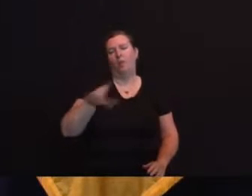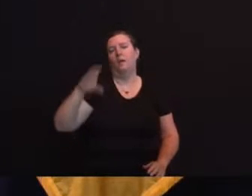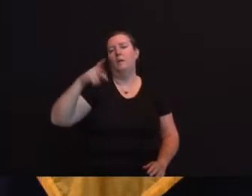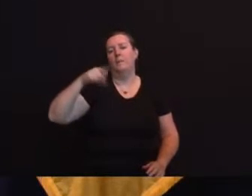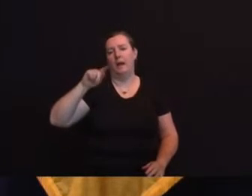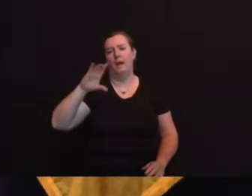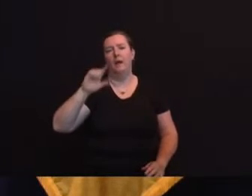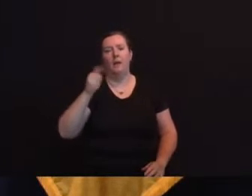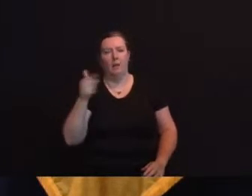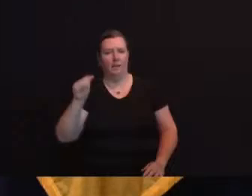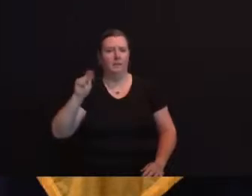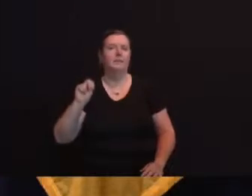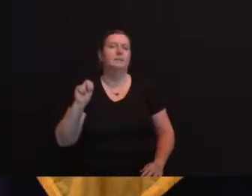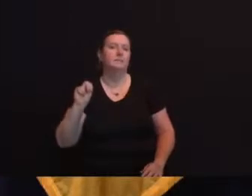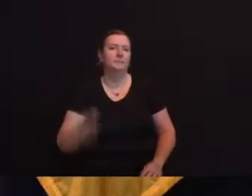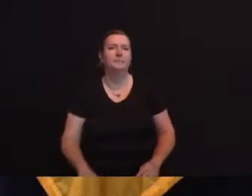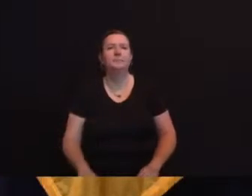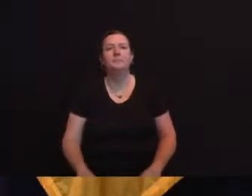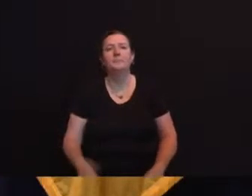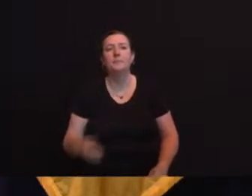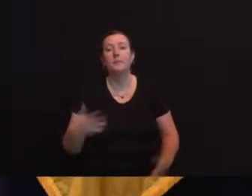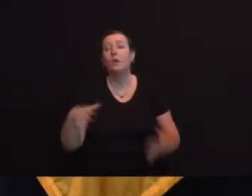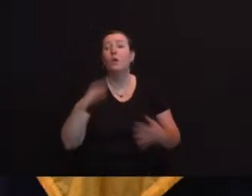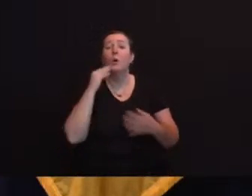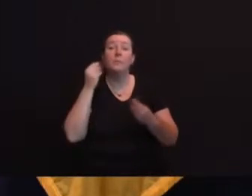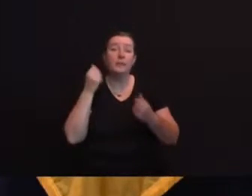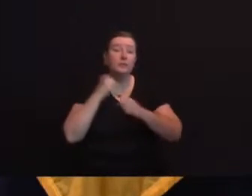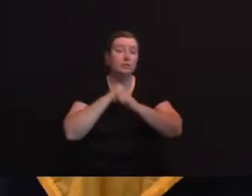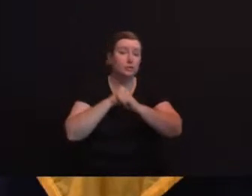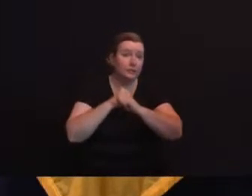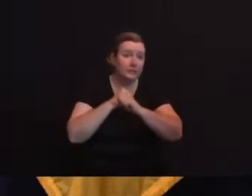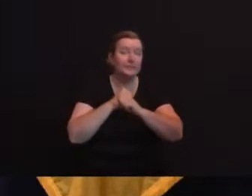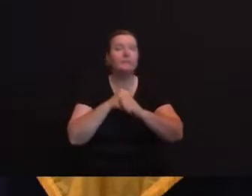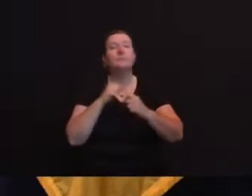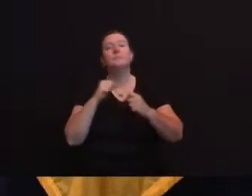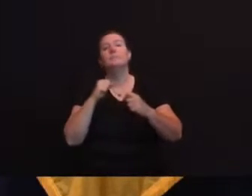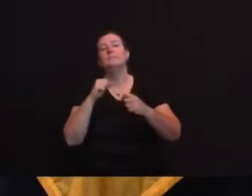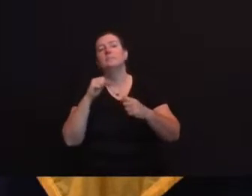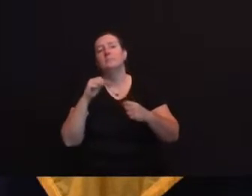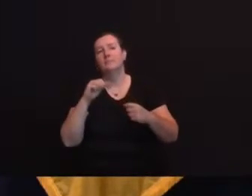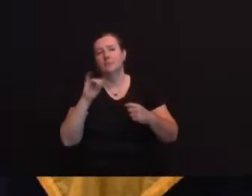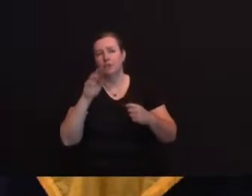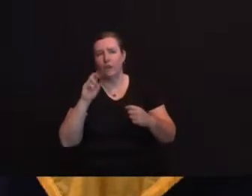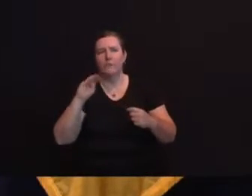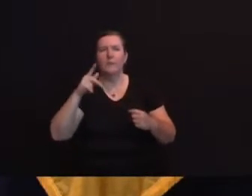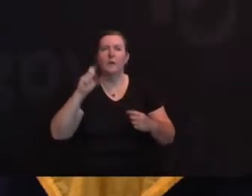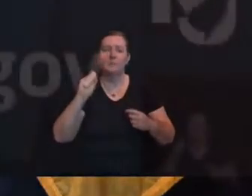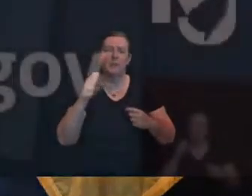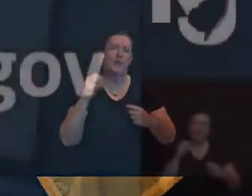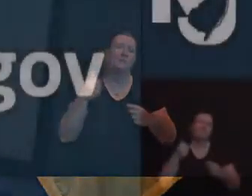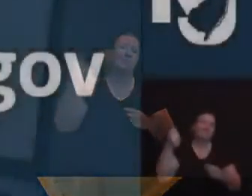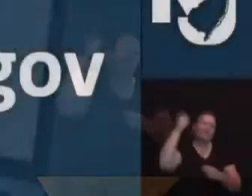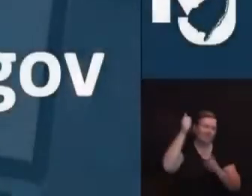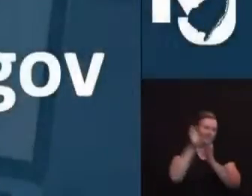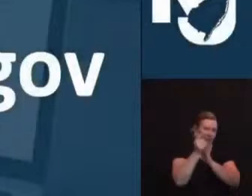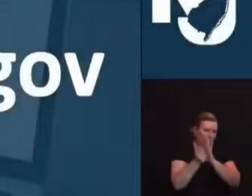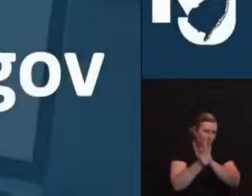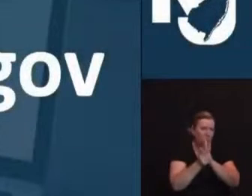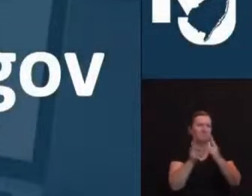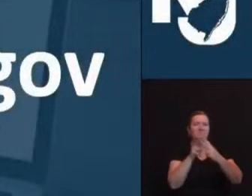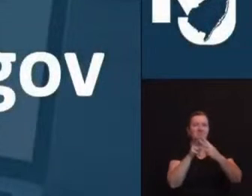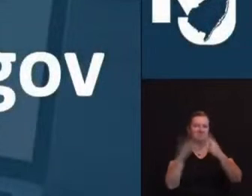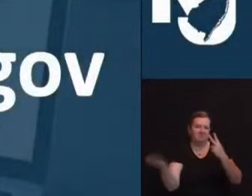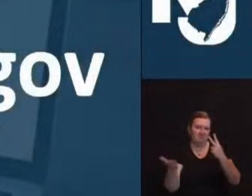Preparedness, Jared Maples, Chief Counsel, Paramel Garg, and a cast of thousands. We will get to the overall numbers